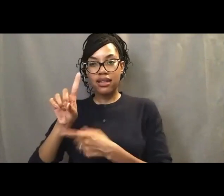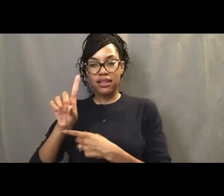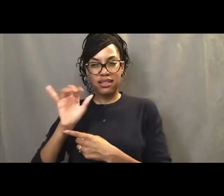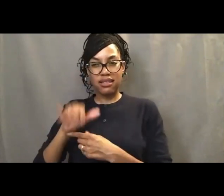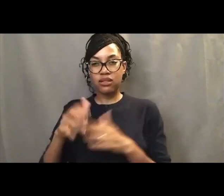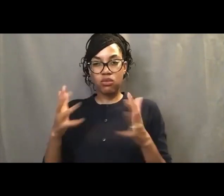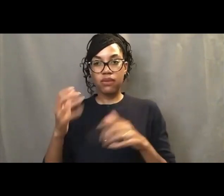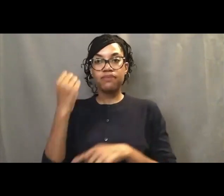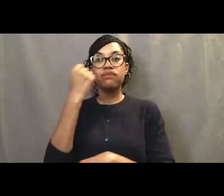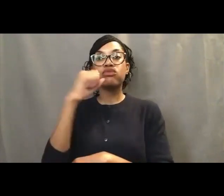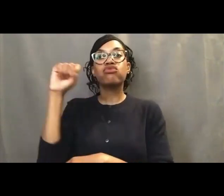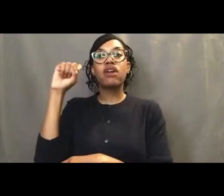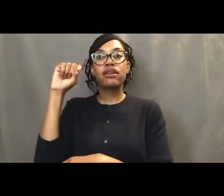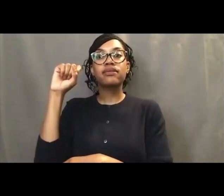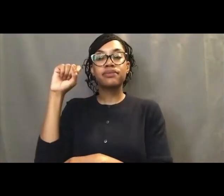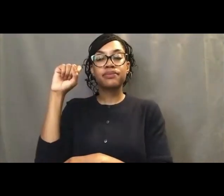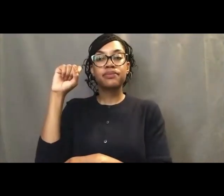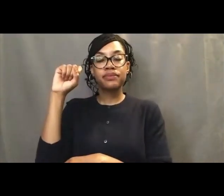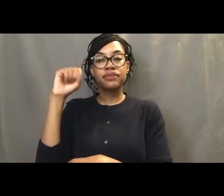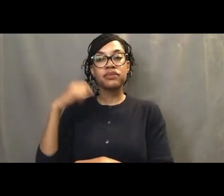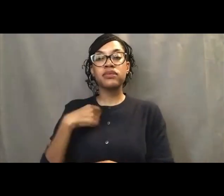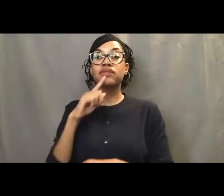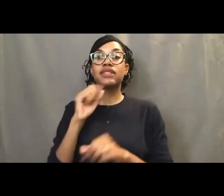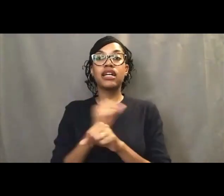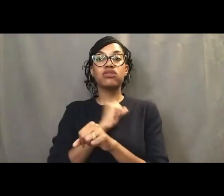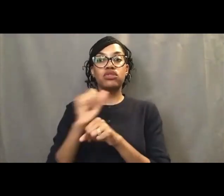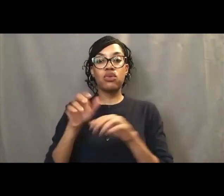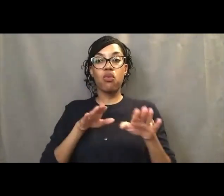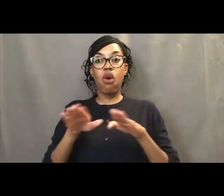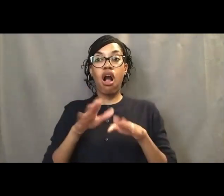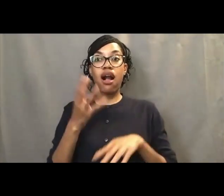And we had a whole slate of